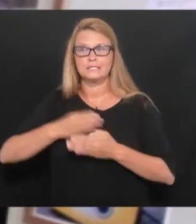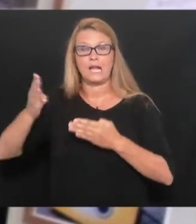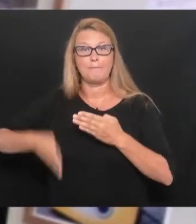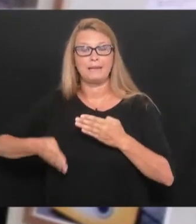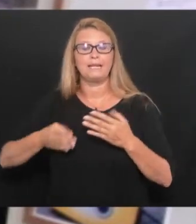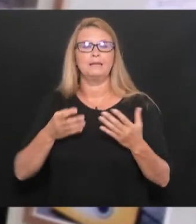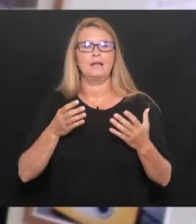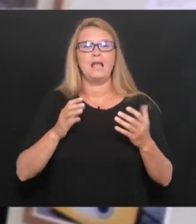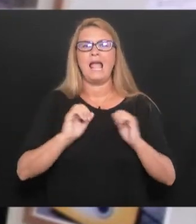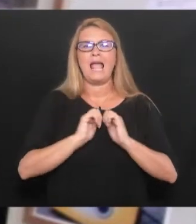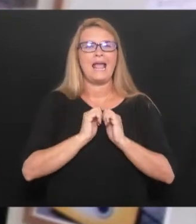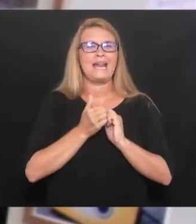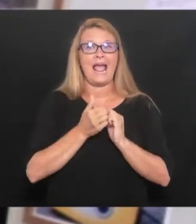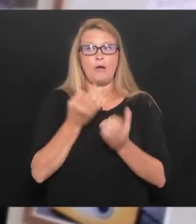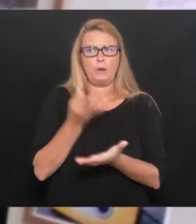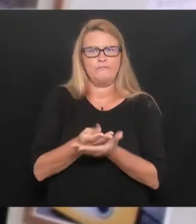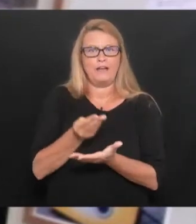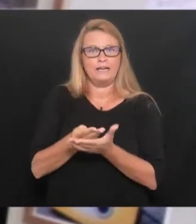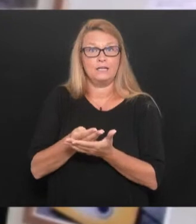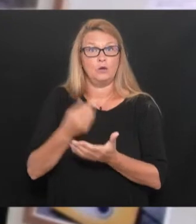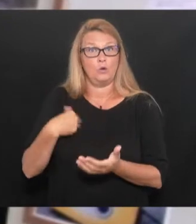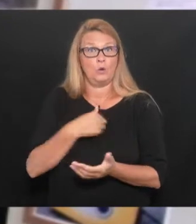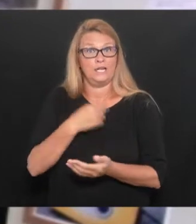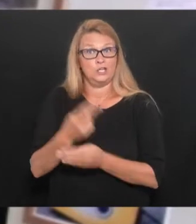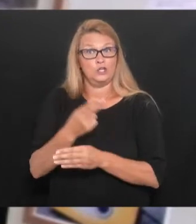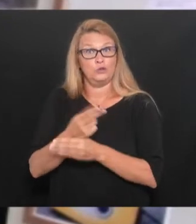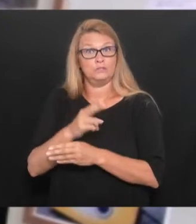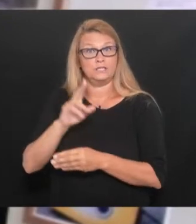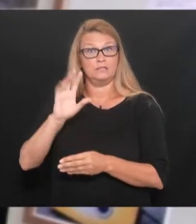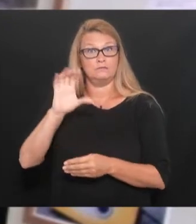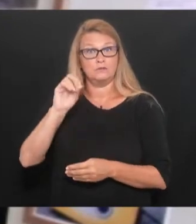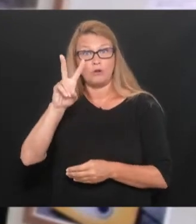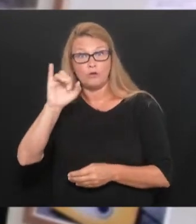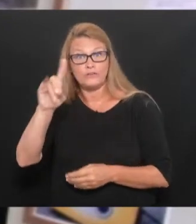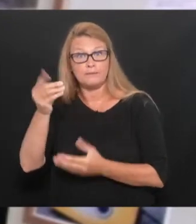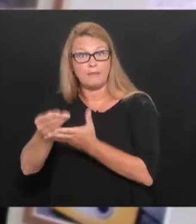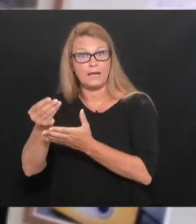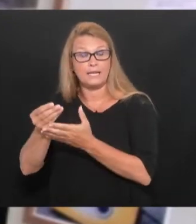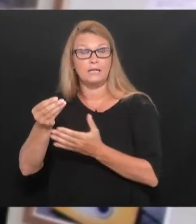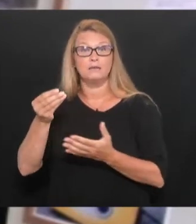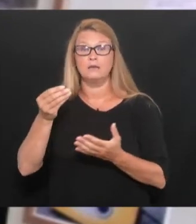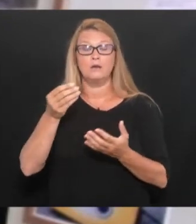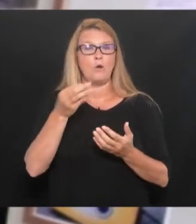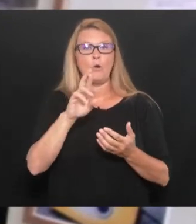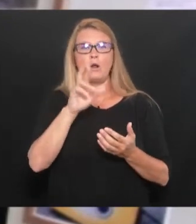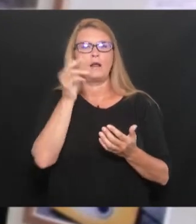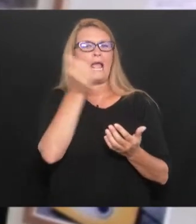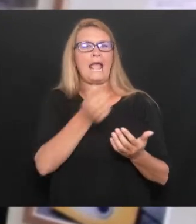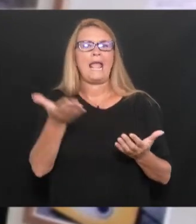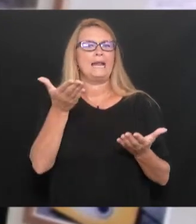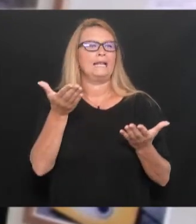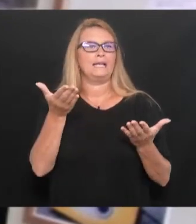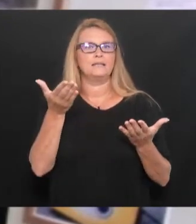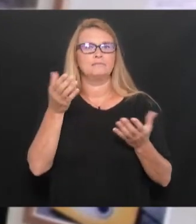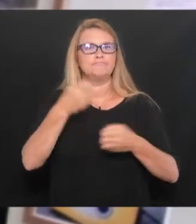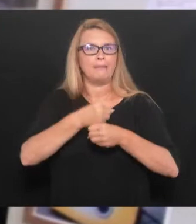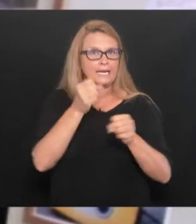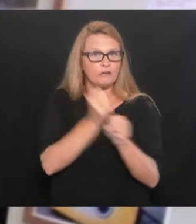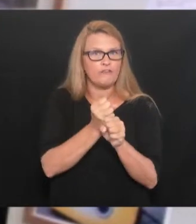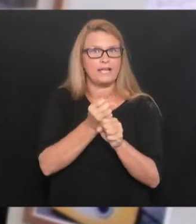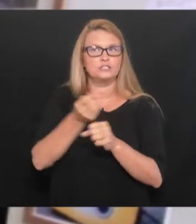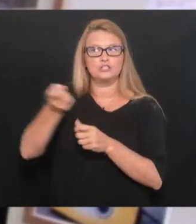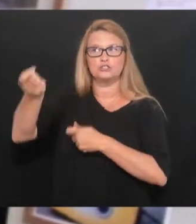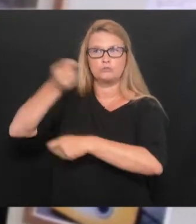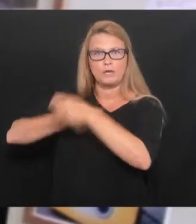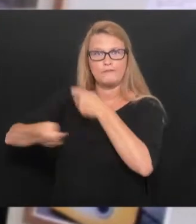how is this being funded? Are we using our federal COVID dollars to fund this? Has there been any word about the manufacturers reimbursing us